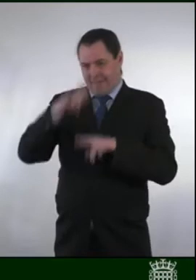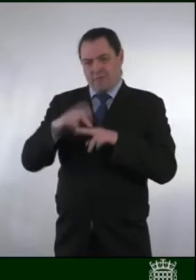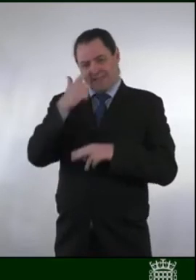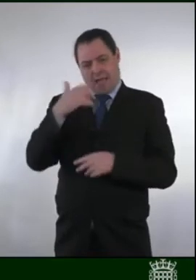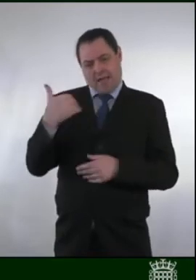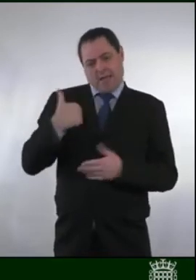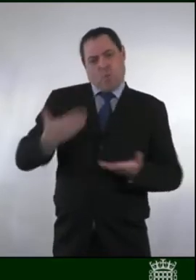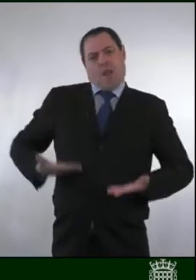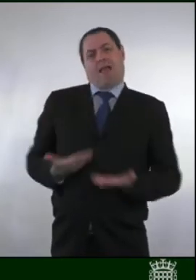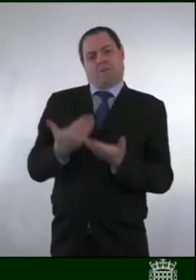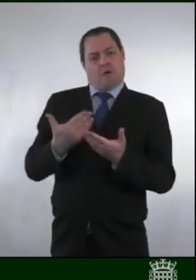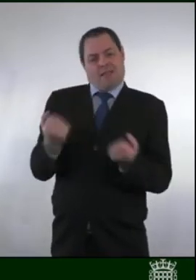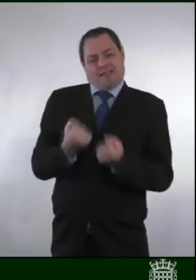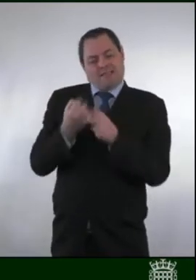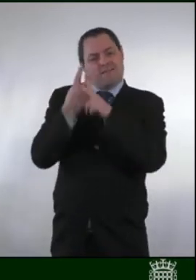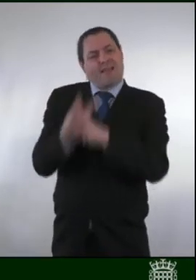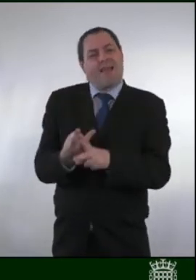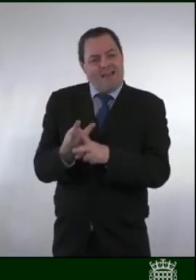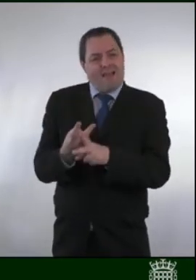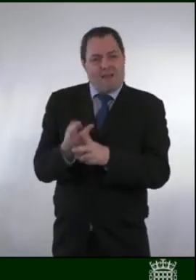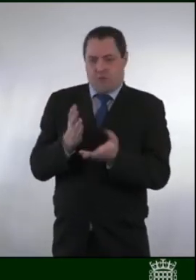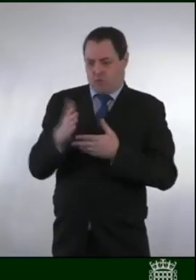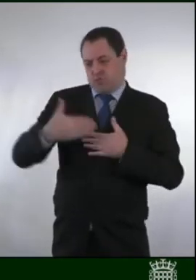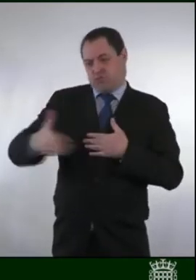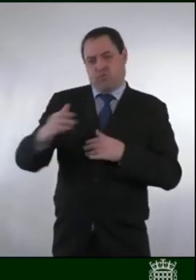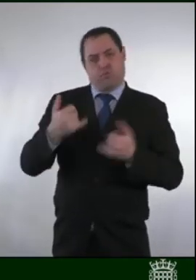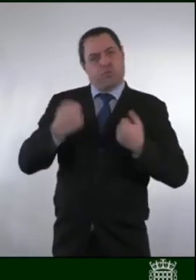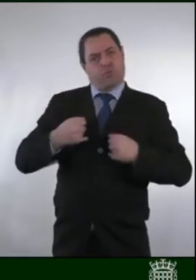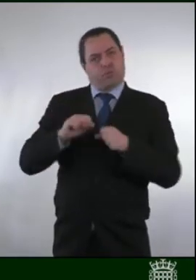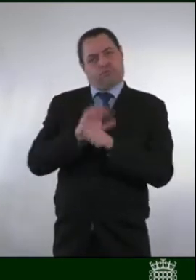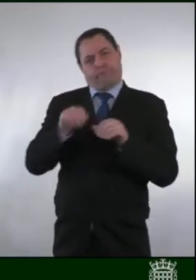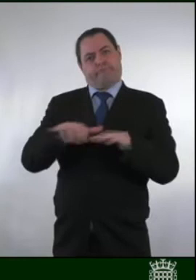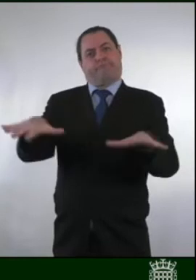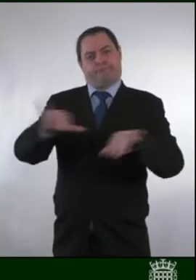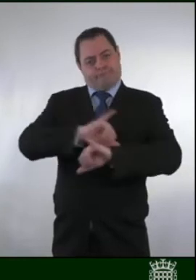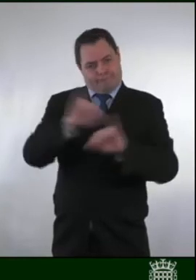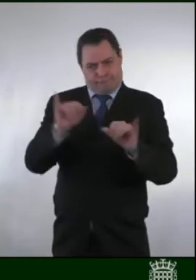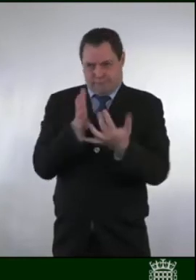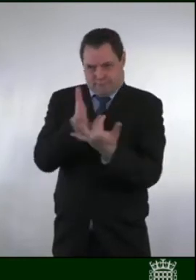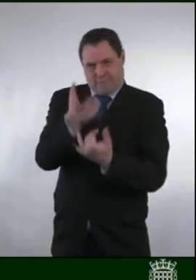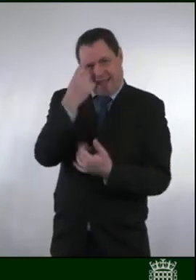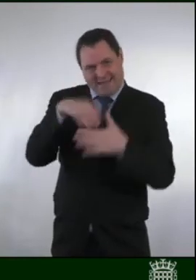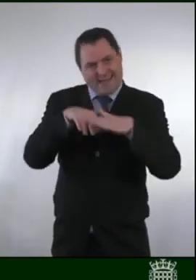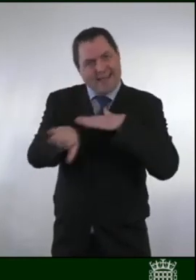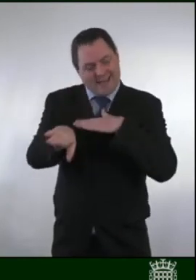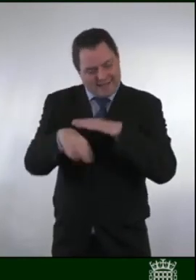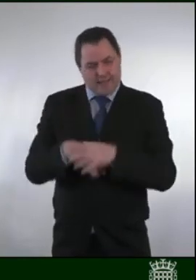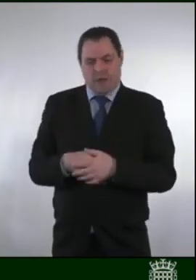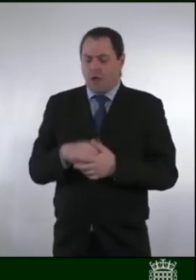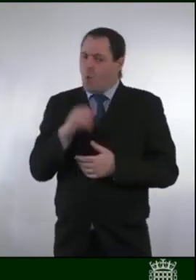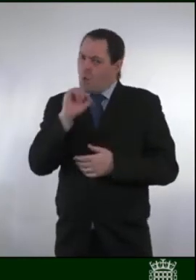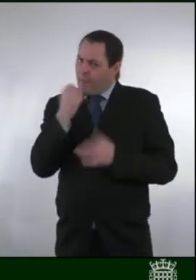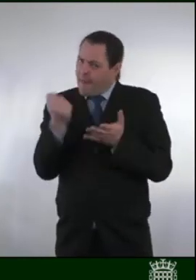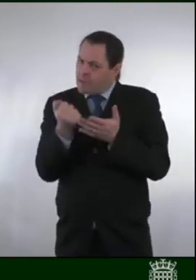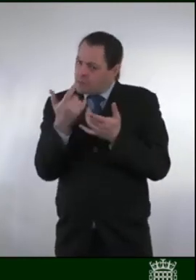intensive care units whenever they need to in this pandemic. Can the Prime Minister confirm that compliance with this guidance will be monitored?